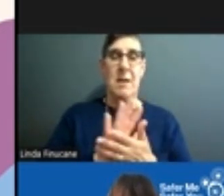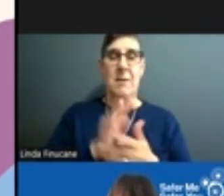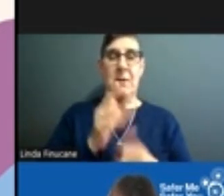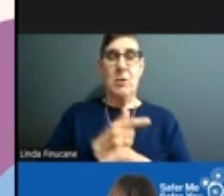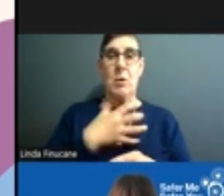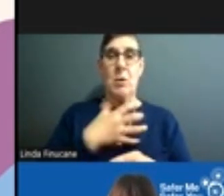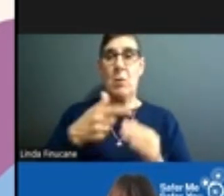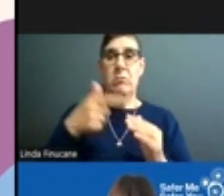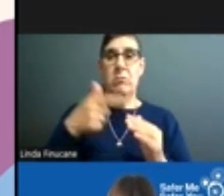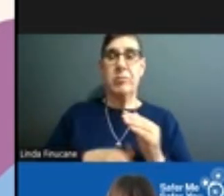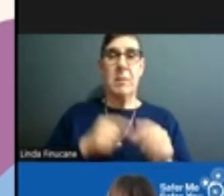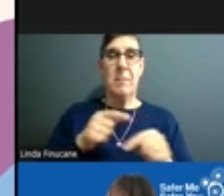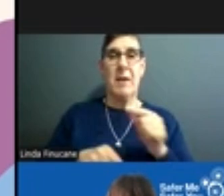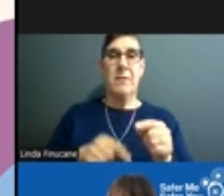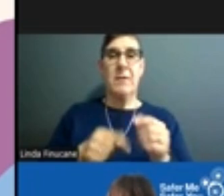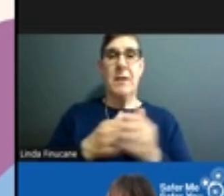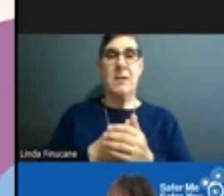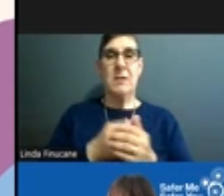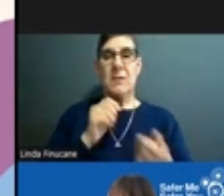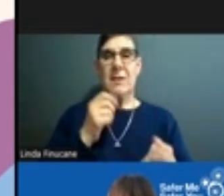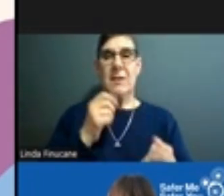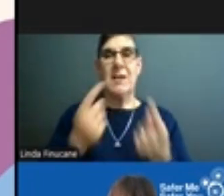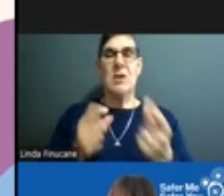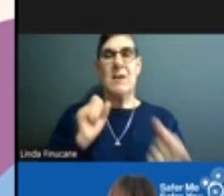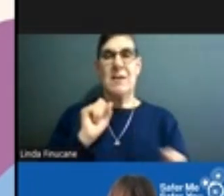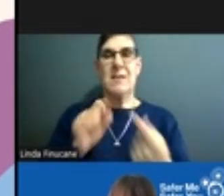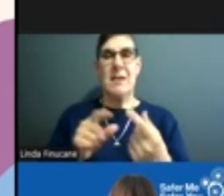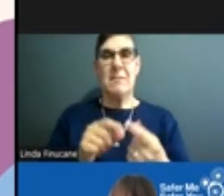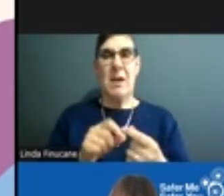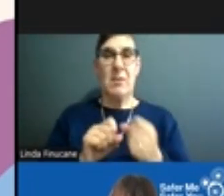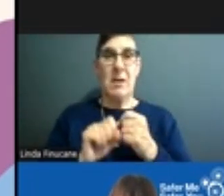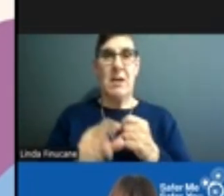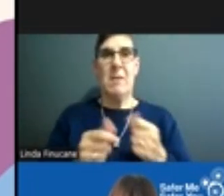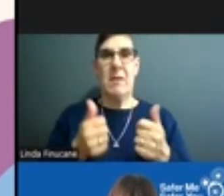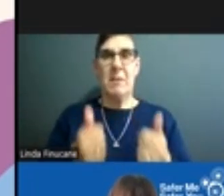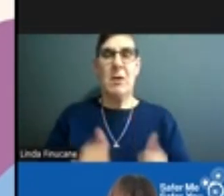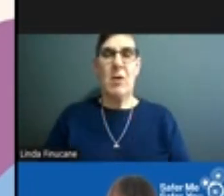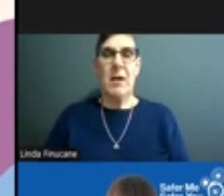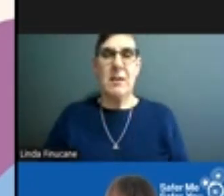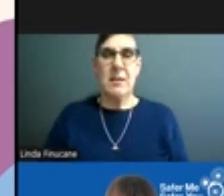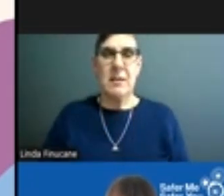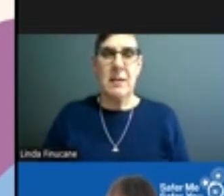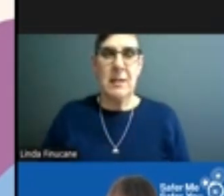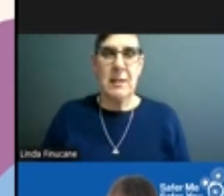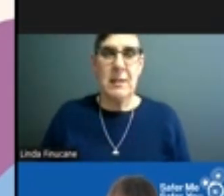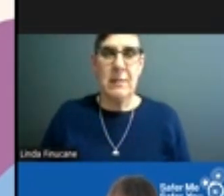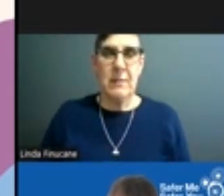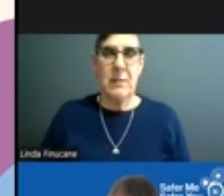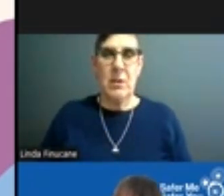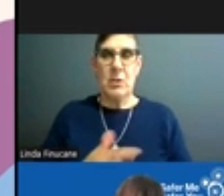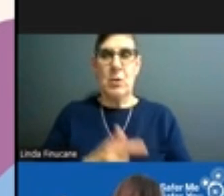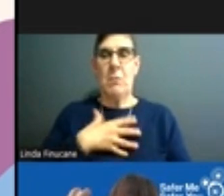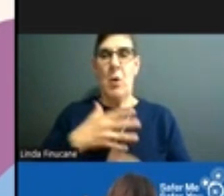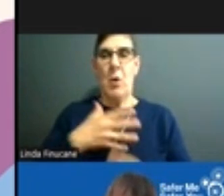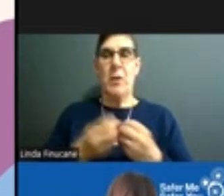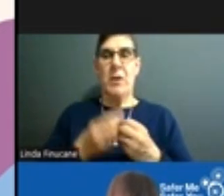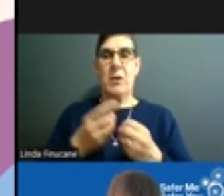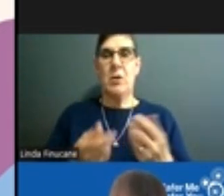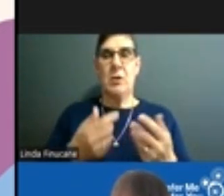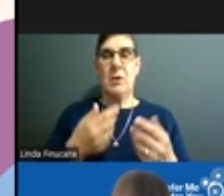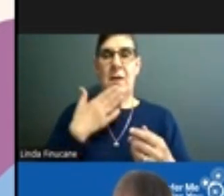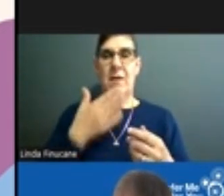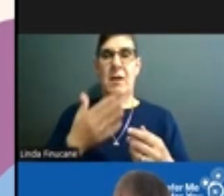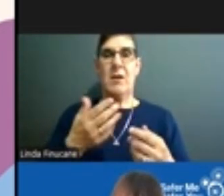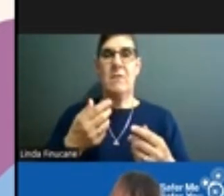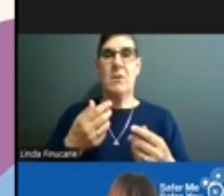more. I think we already have each other's emails. So if you want to flick me an email, I would love to talk about this more with you. And thank you for highlighting it in your